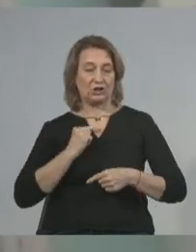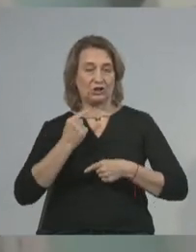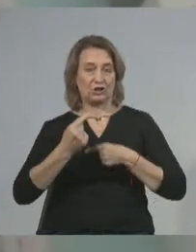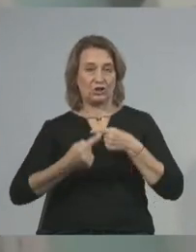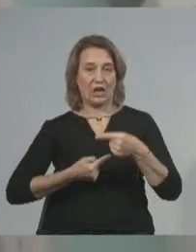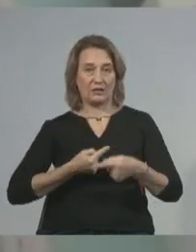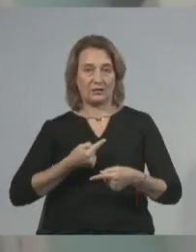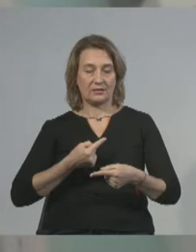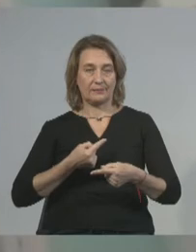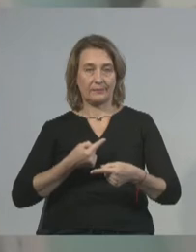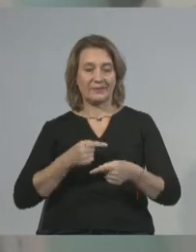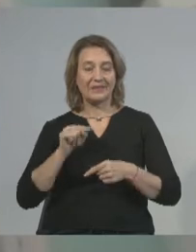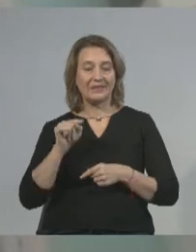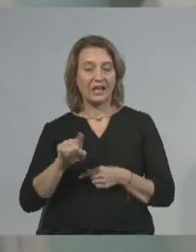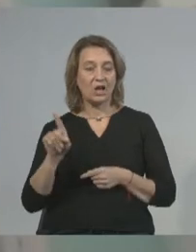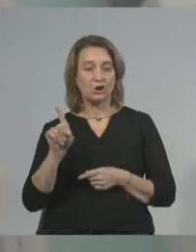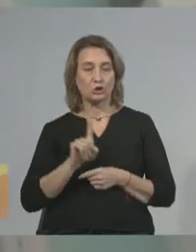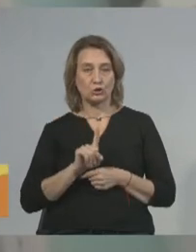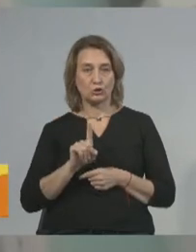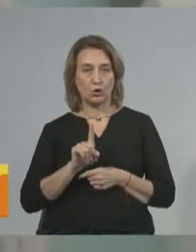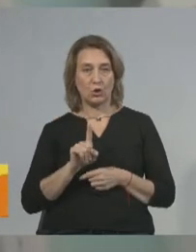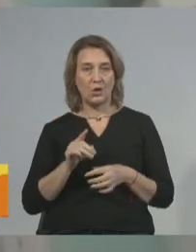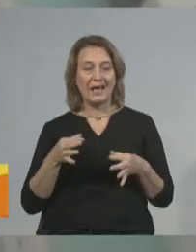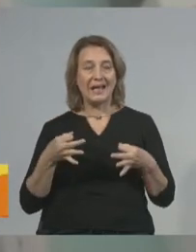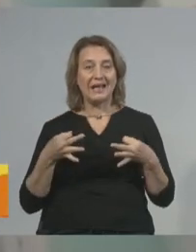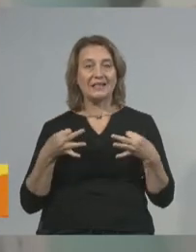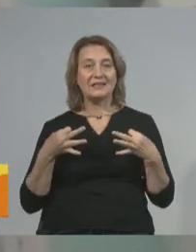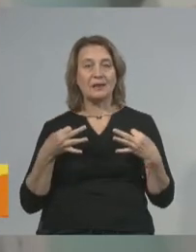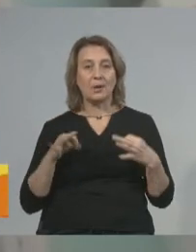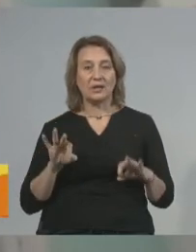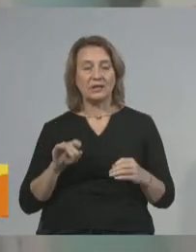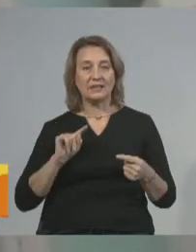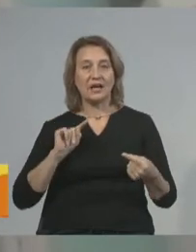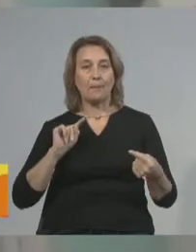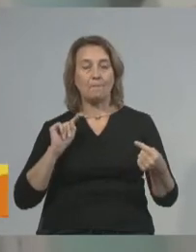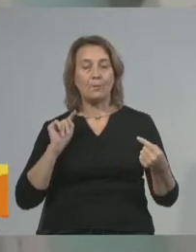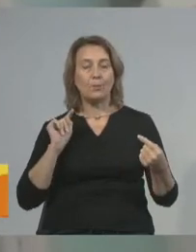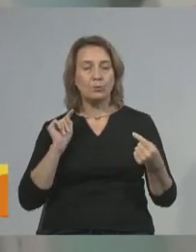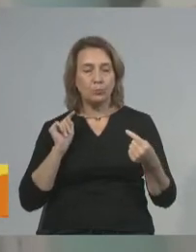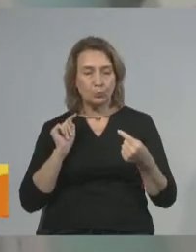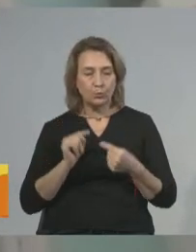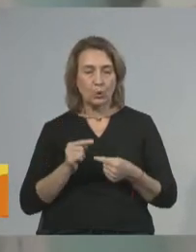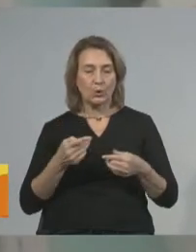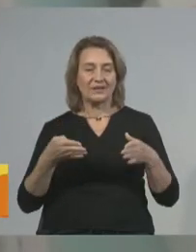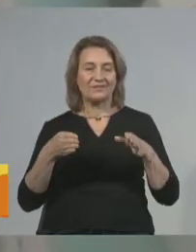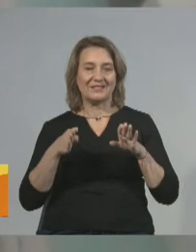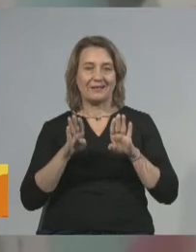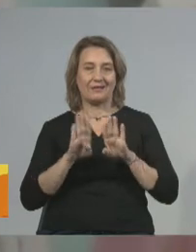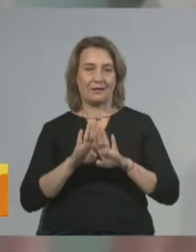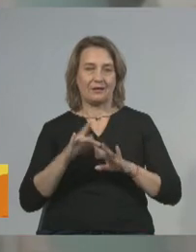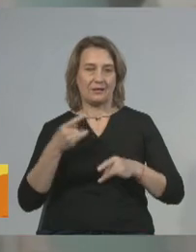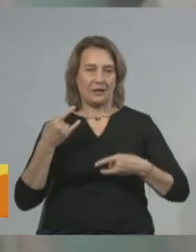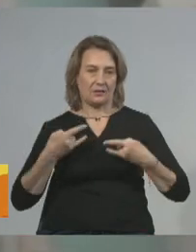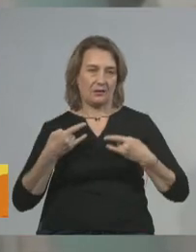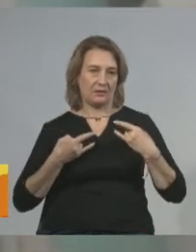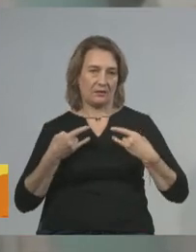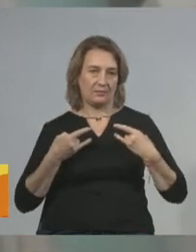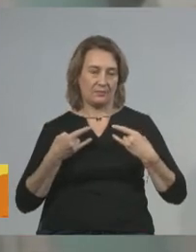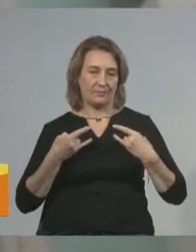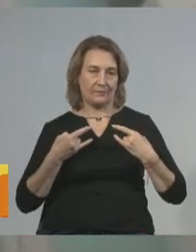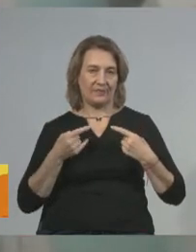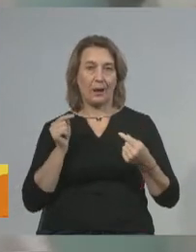being against shutting down these channels whatever they are oh that's great you can be against because it's it has to be so